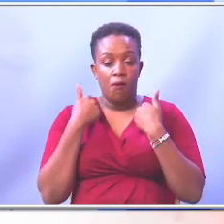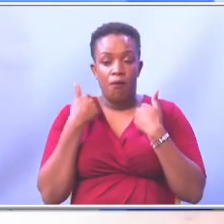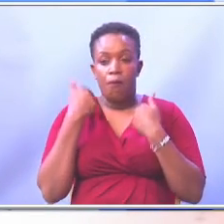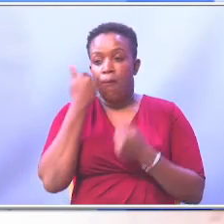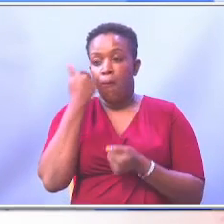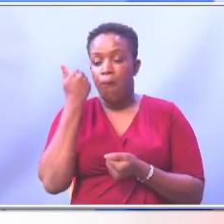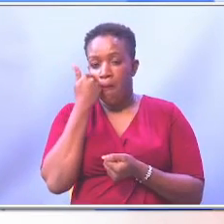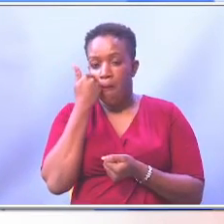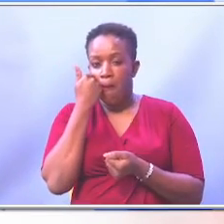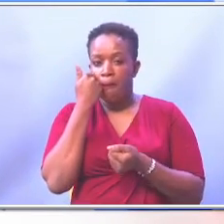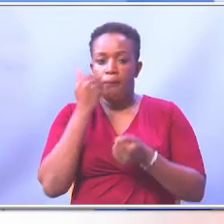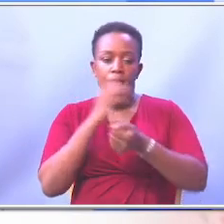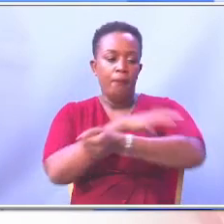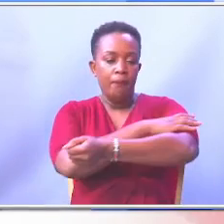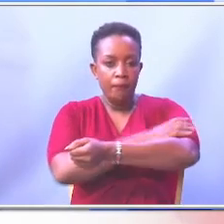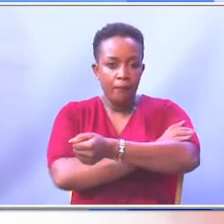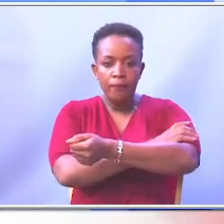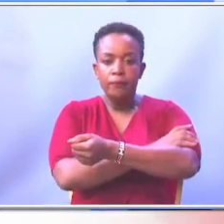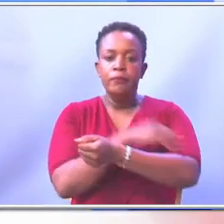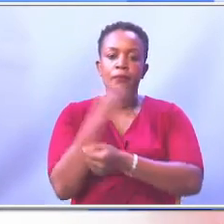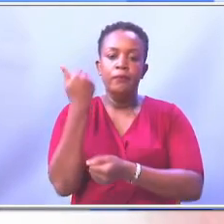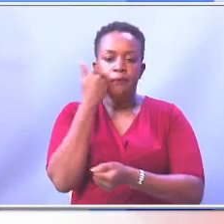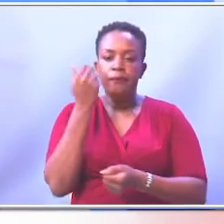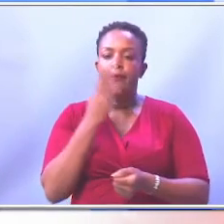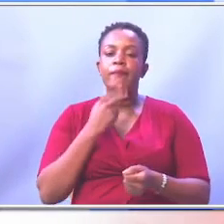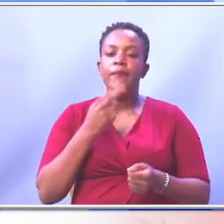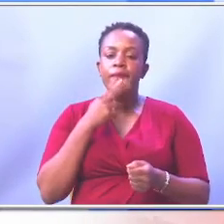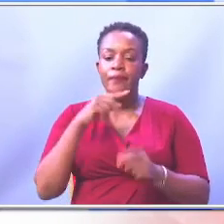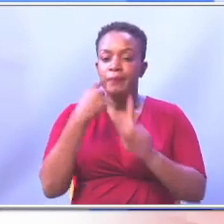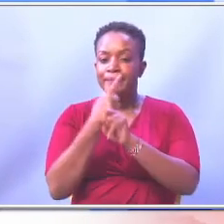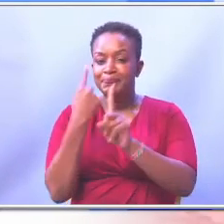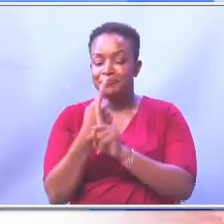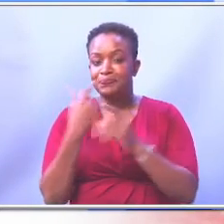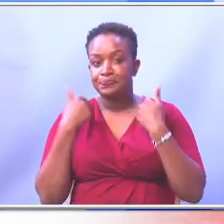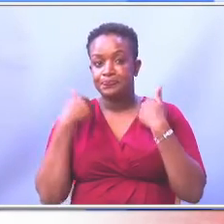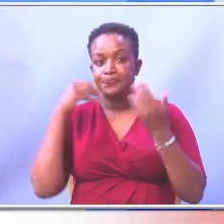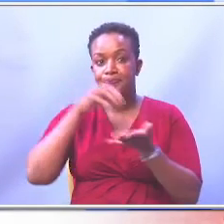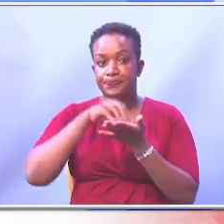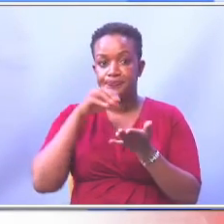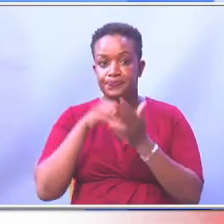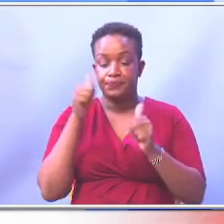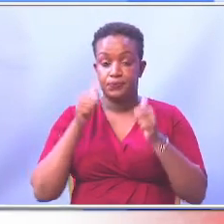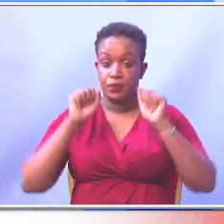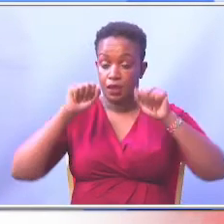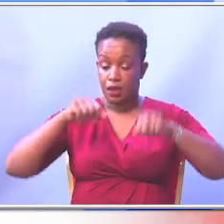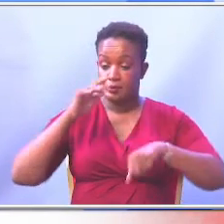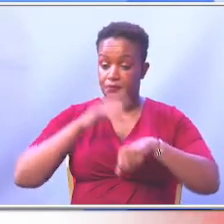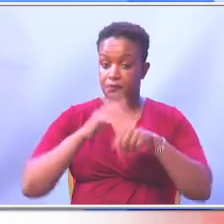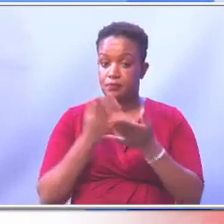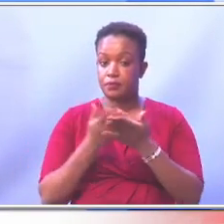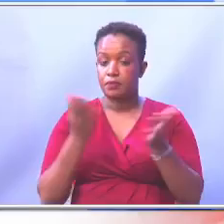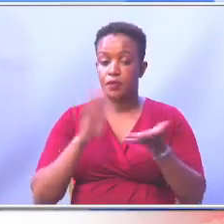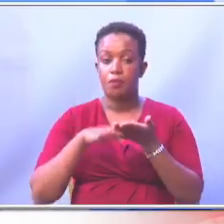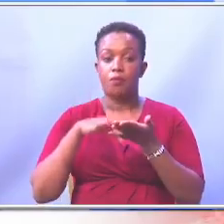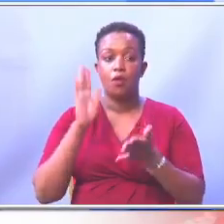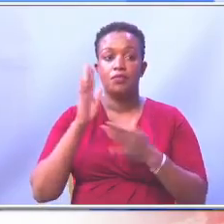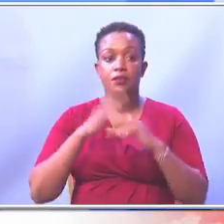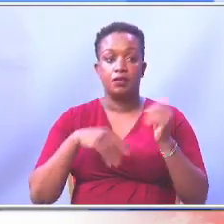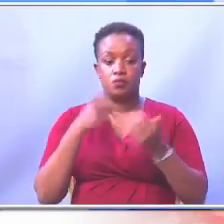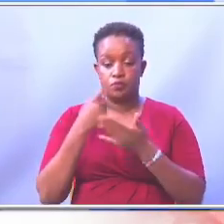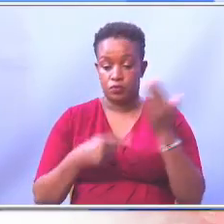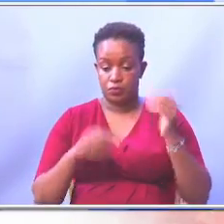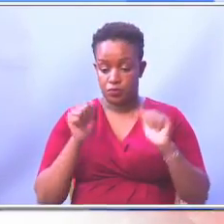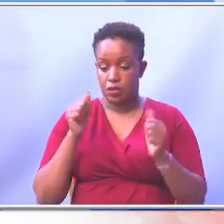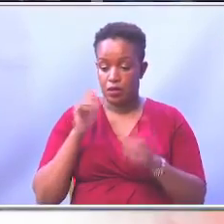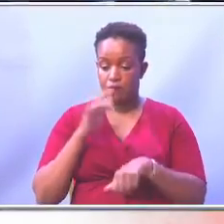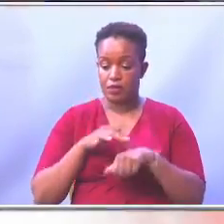or hypertension, because for them they have conditions that might affect them more than they would affect a person who doesn't have